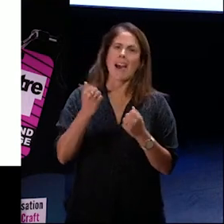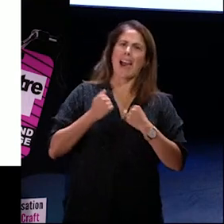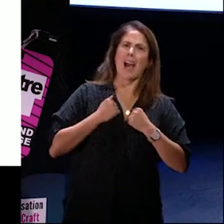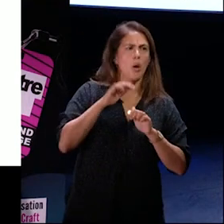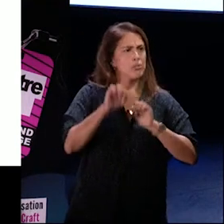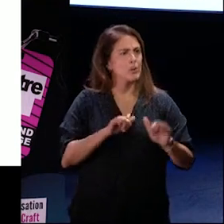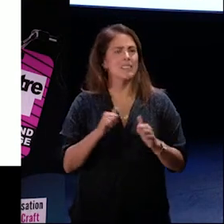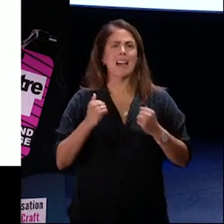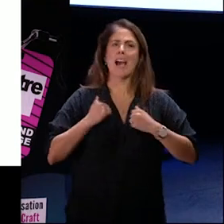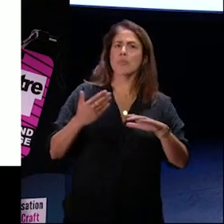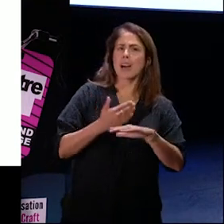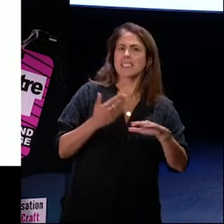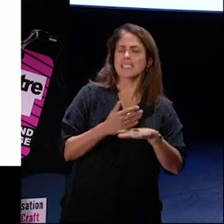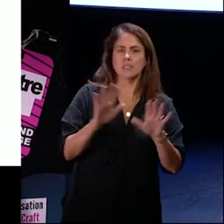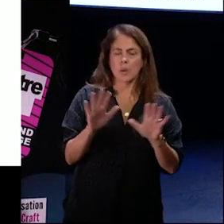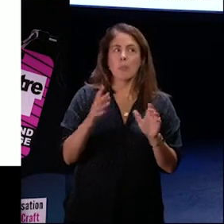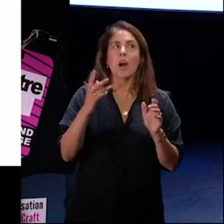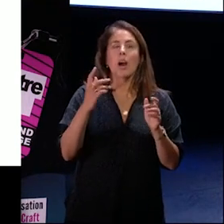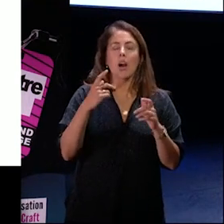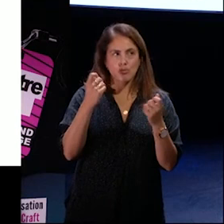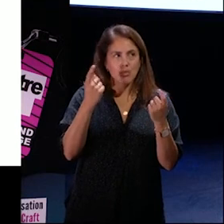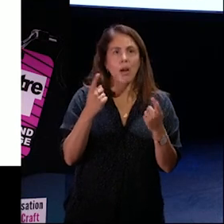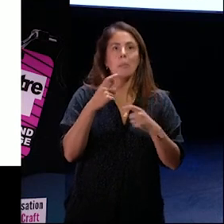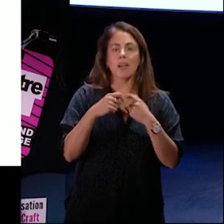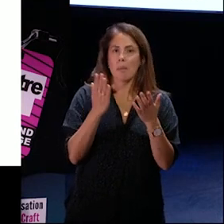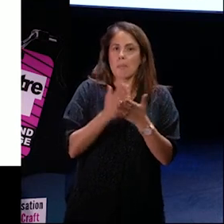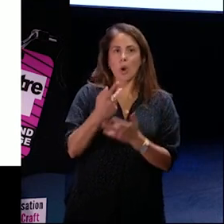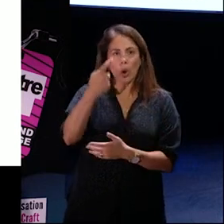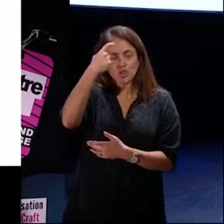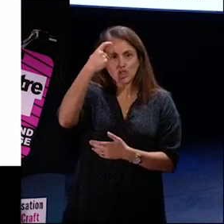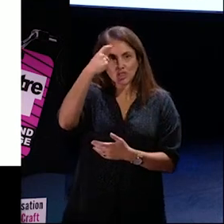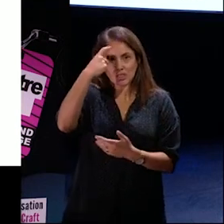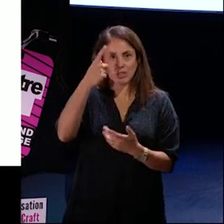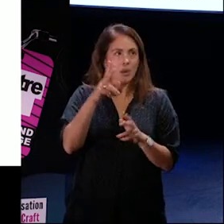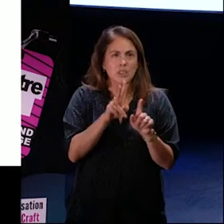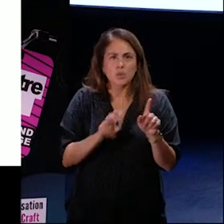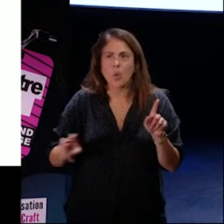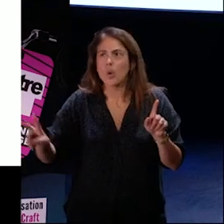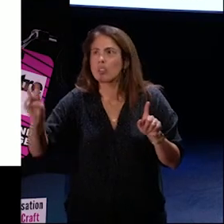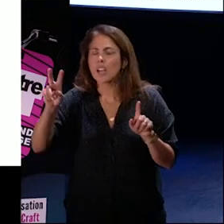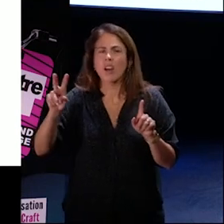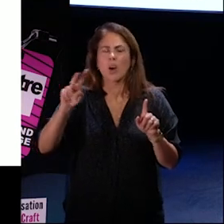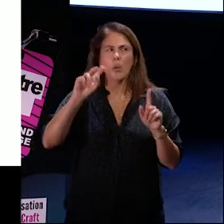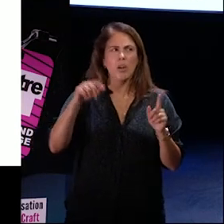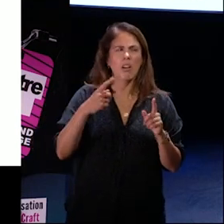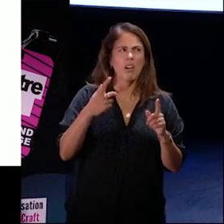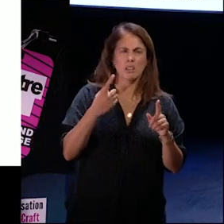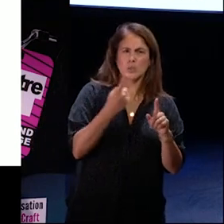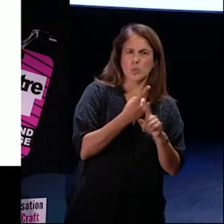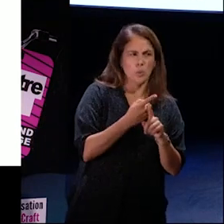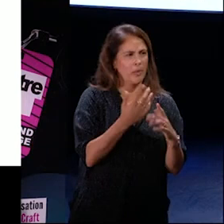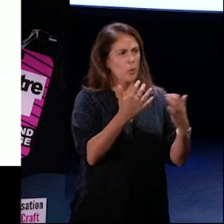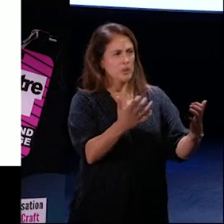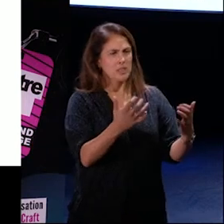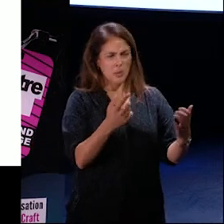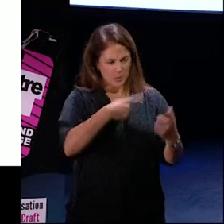process and our practice, but became more and more conscious of that as we were sort of going around touring, and we were like, we can't really talk about these things with audiences if